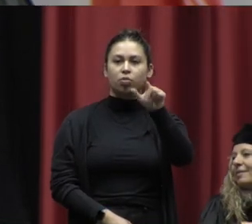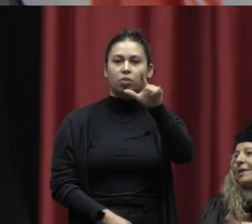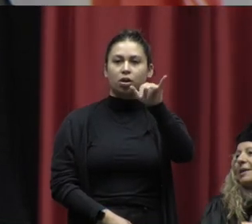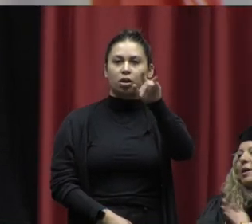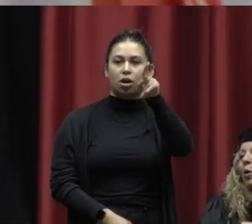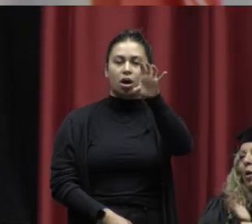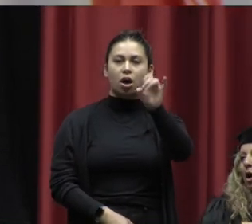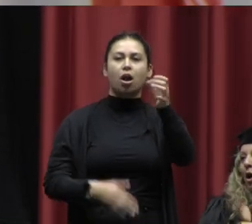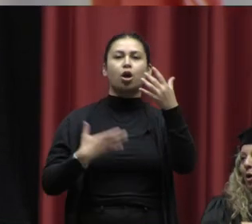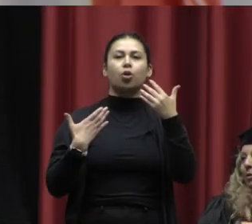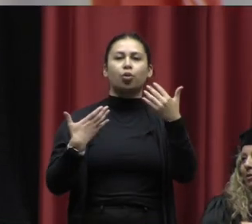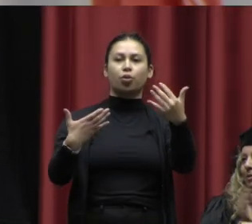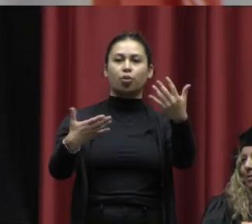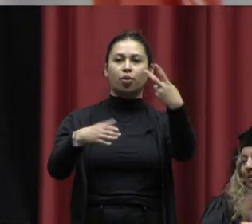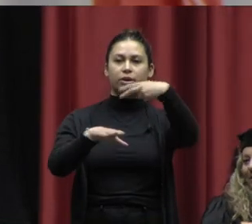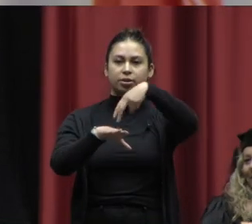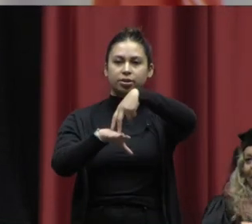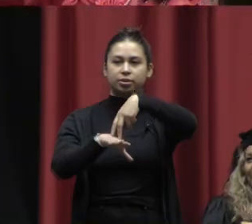stand?